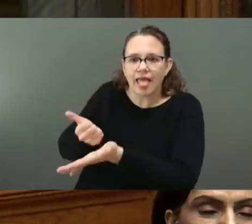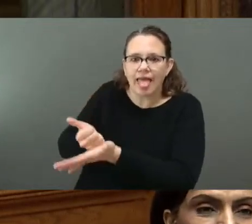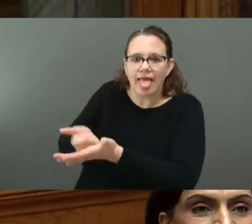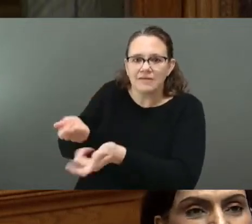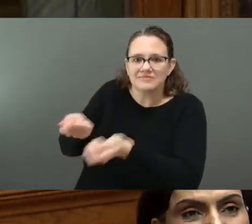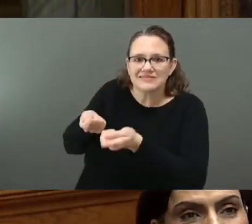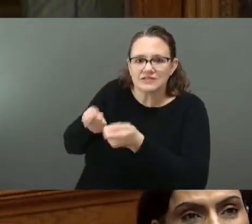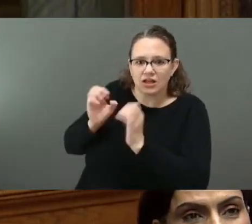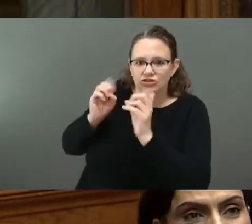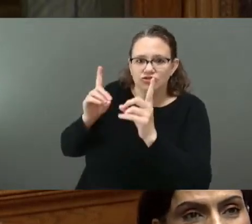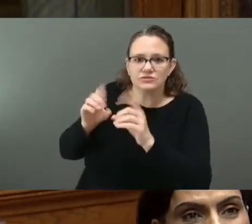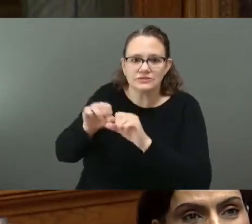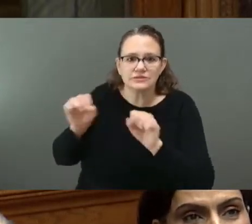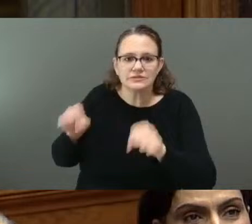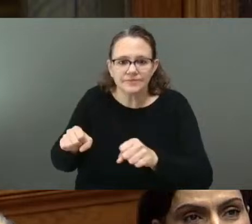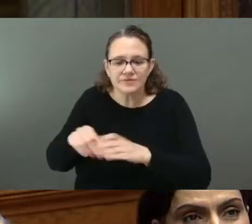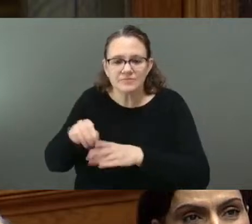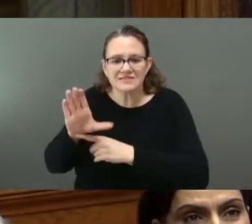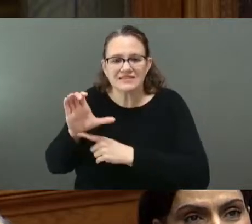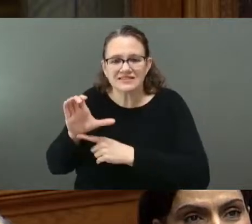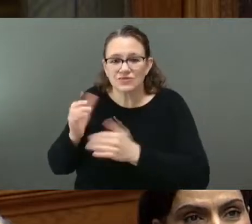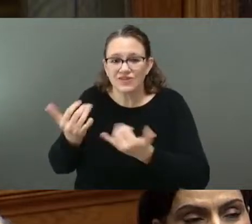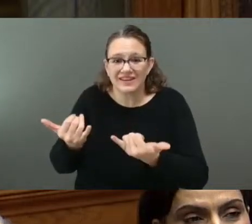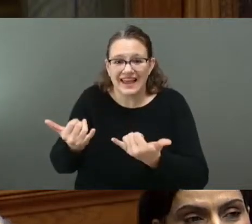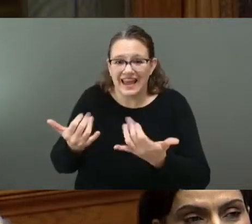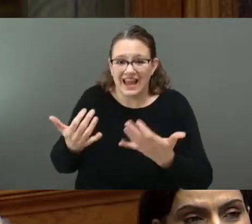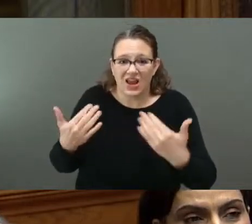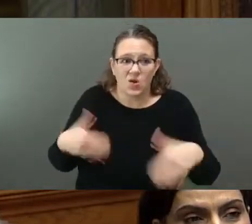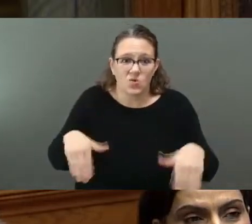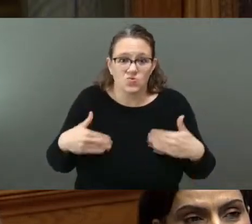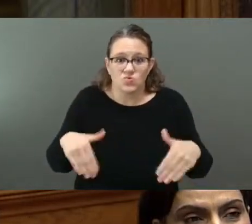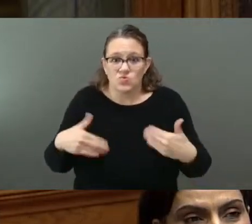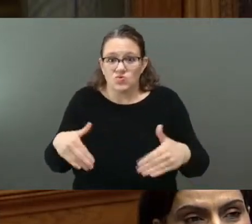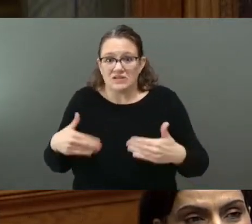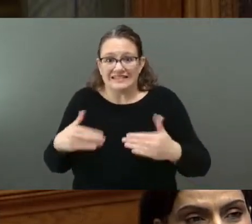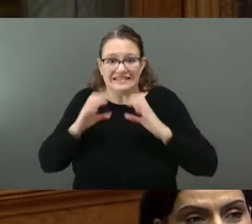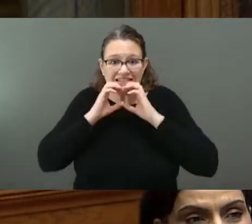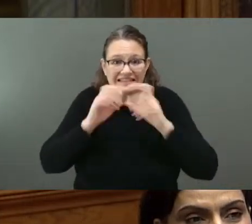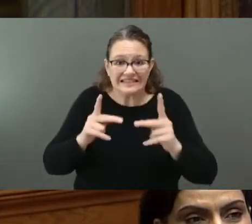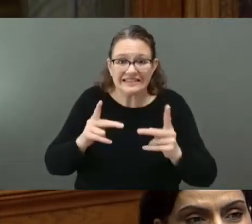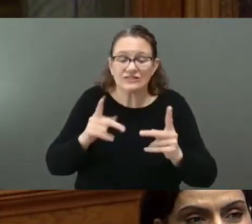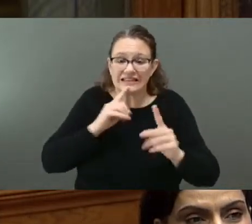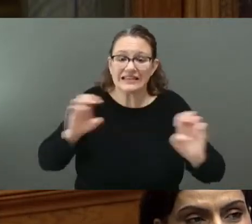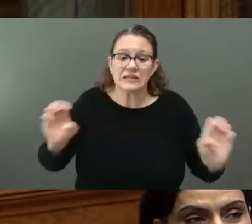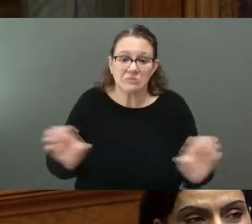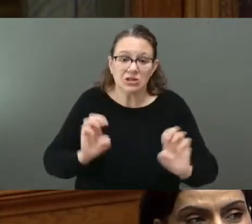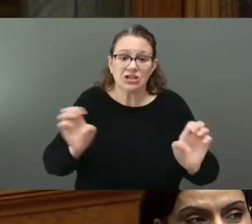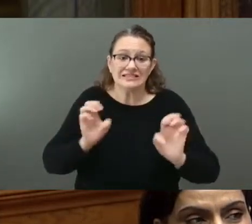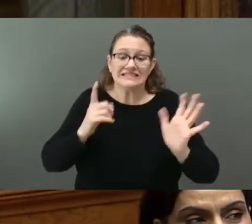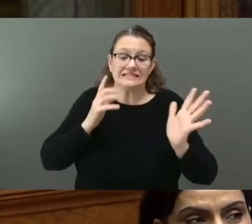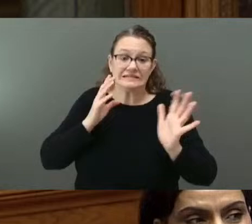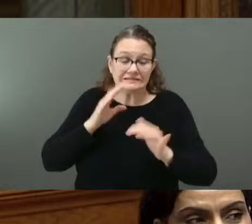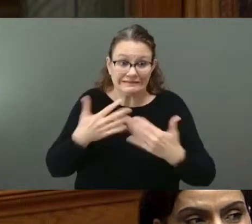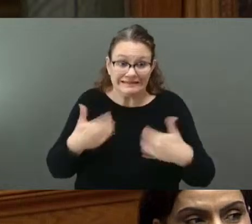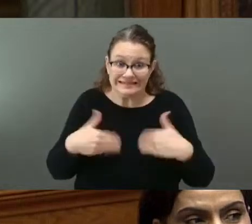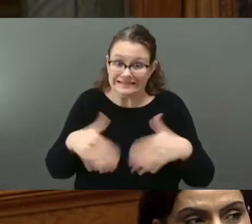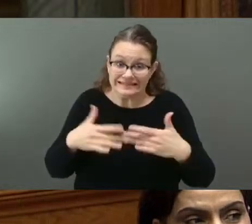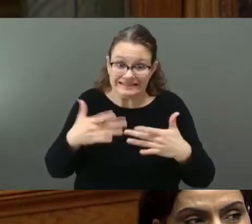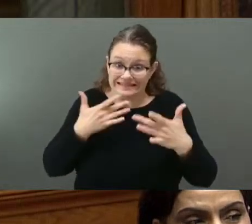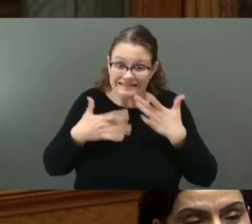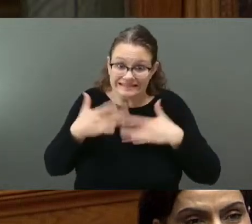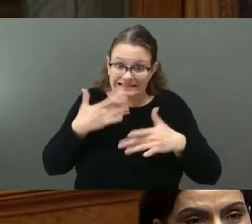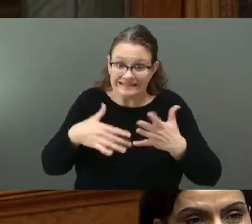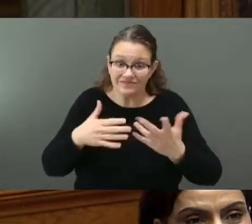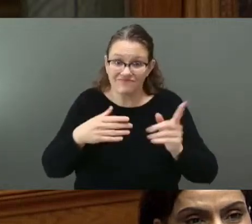in our public education system, the people on the other side claimed to support at one point. This government used to be